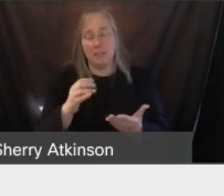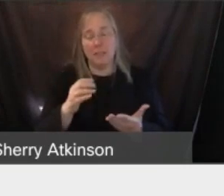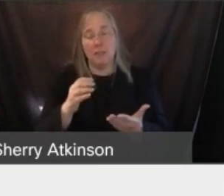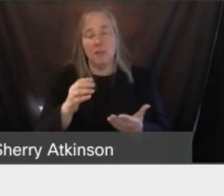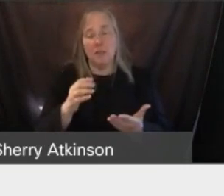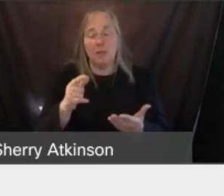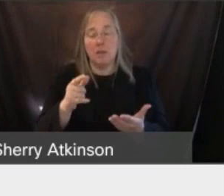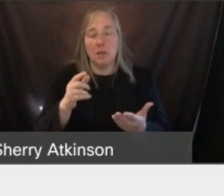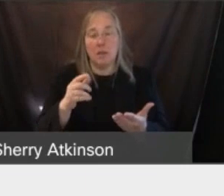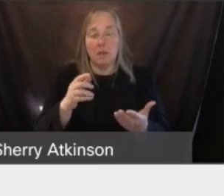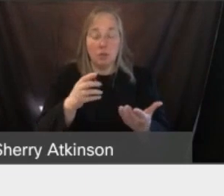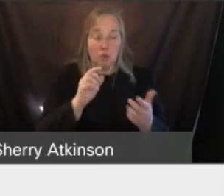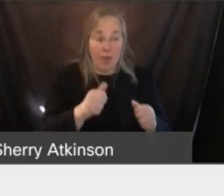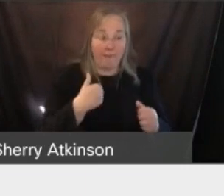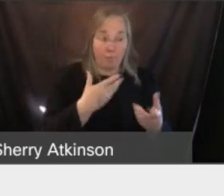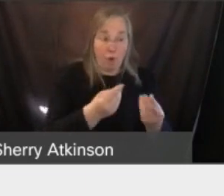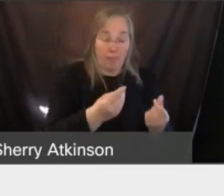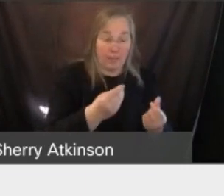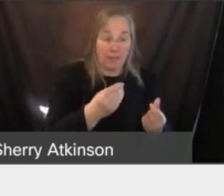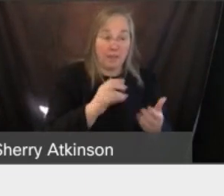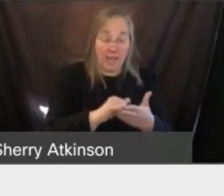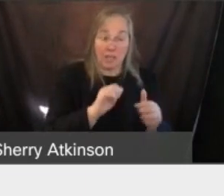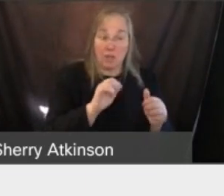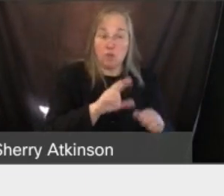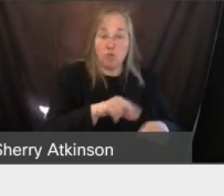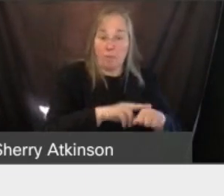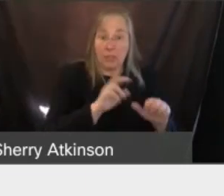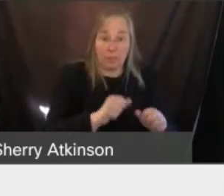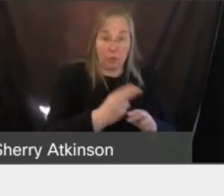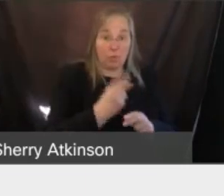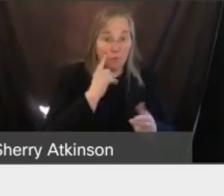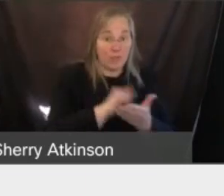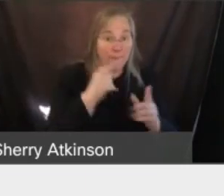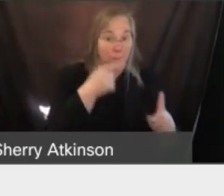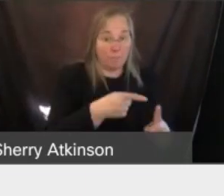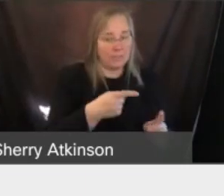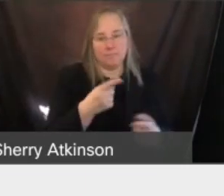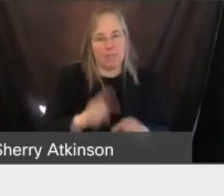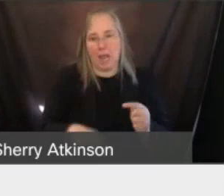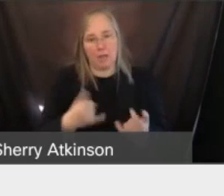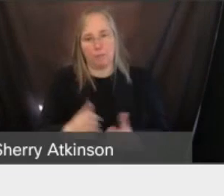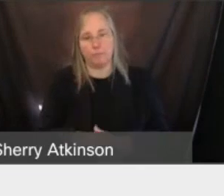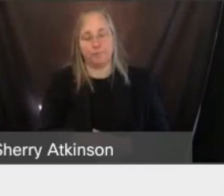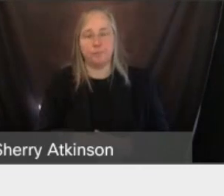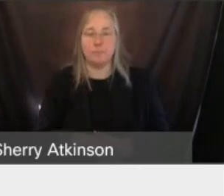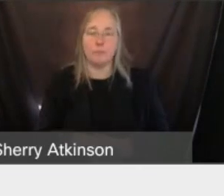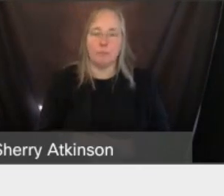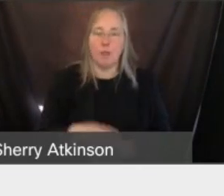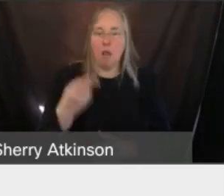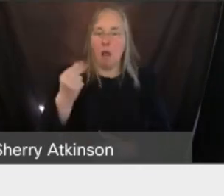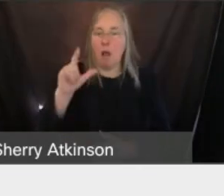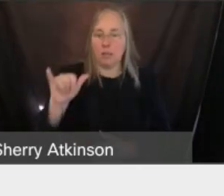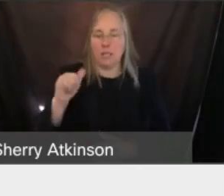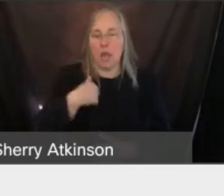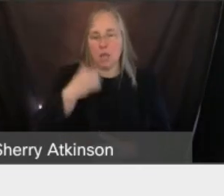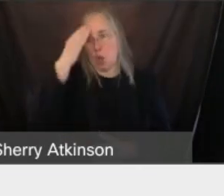property that could otherwise be utilized for that purpose and is not able to be. Thank you. Thanks, Todd. Well, Holly, I know we